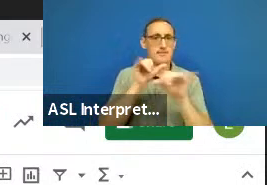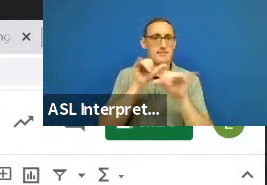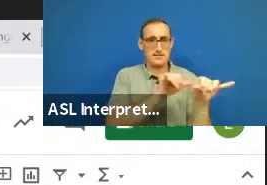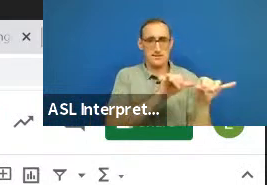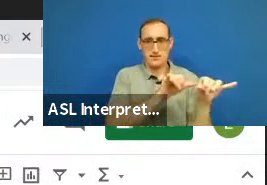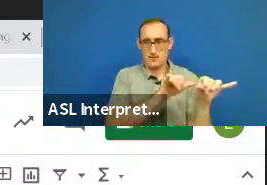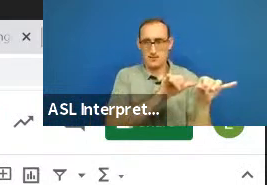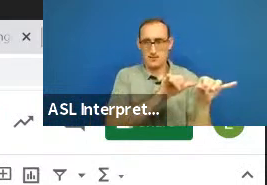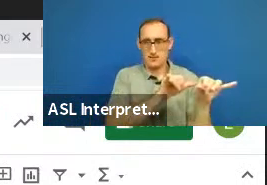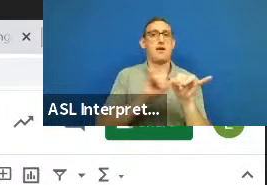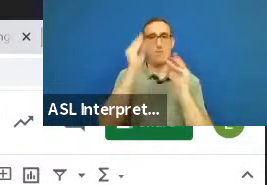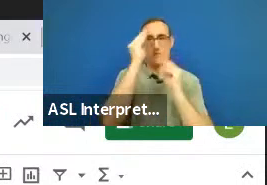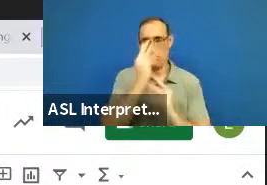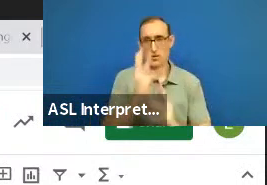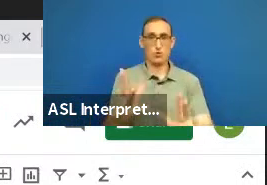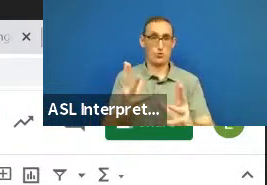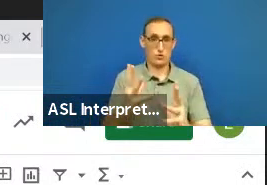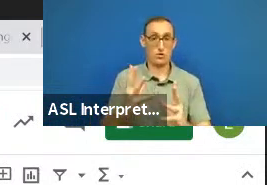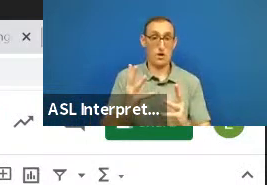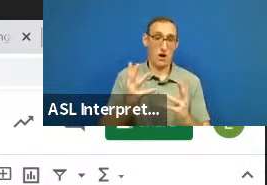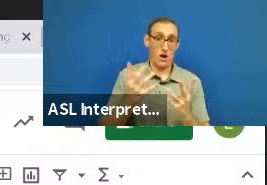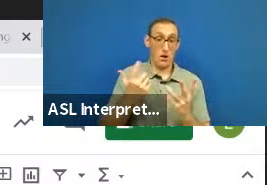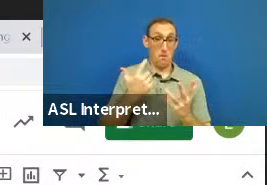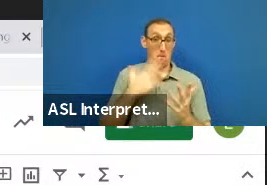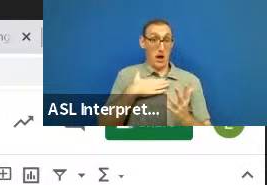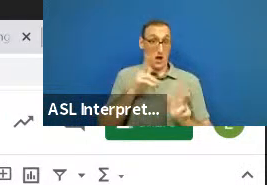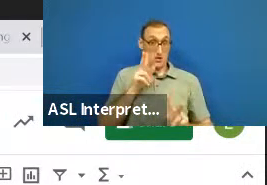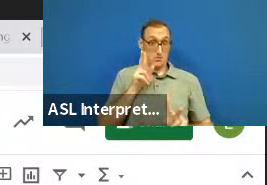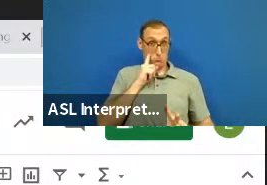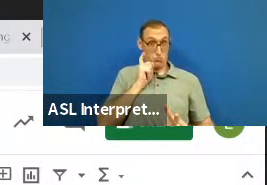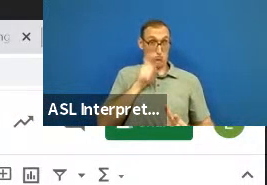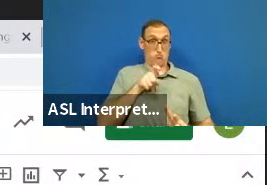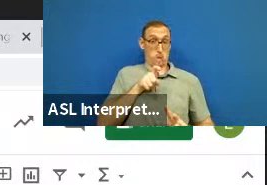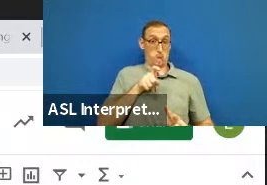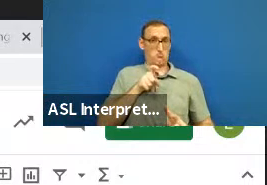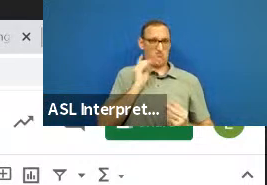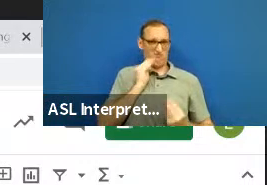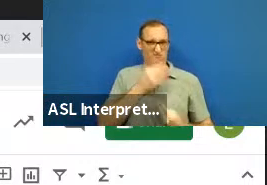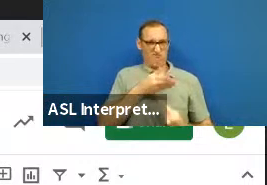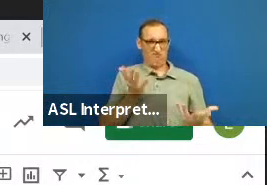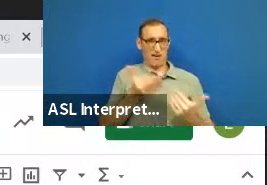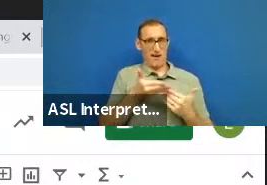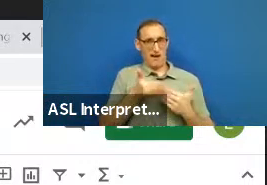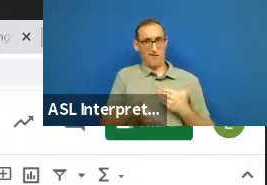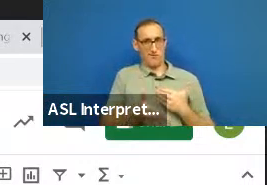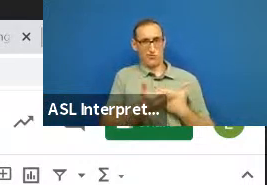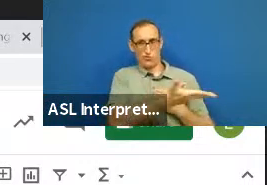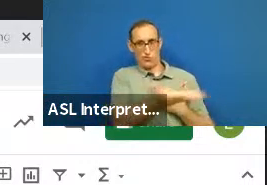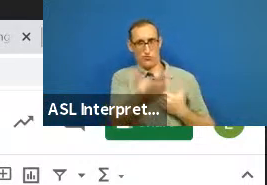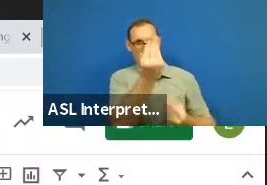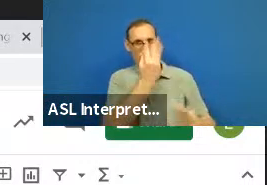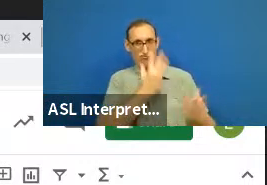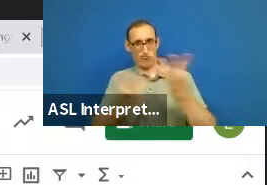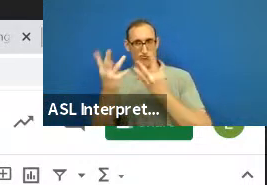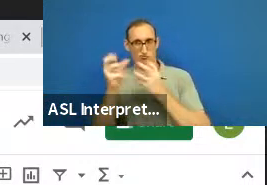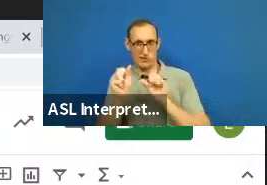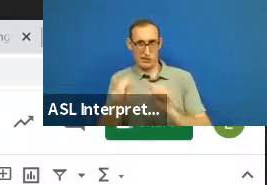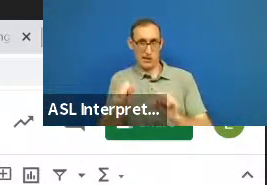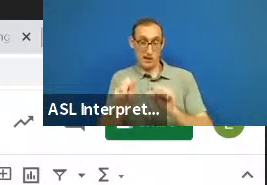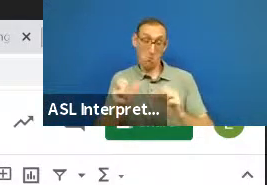So I'm just going to share this observation, and then I want to open the floor for how we might address this. What I've noticed is